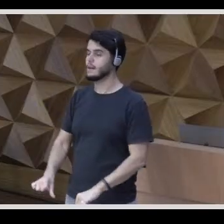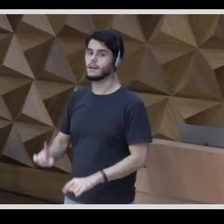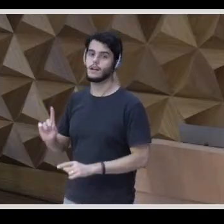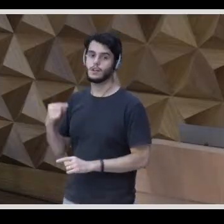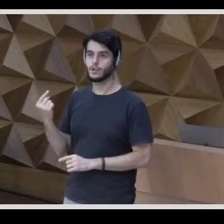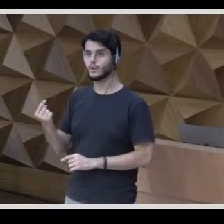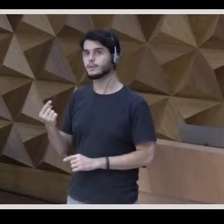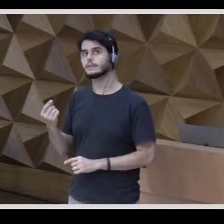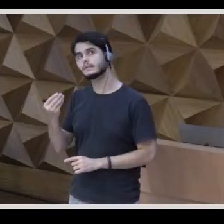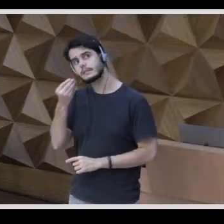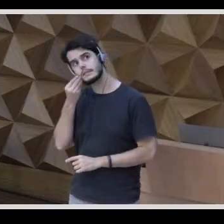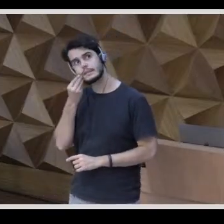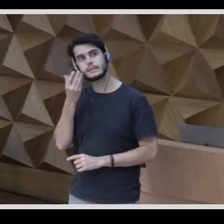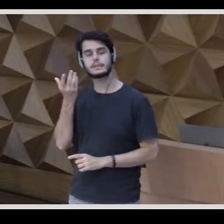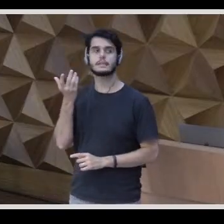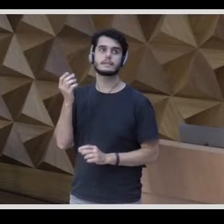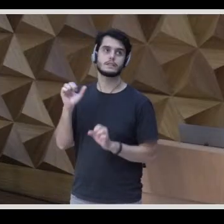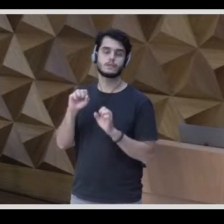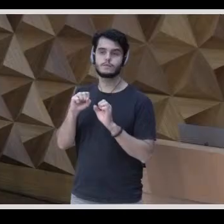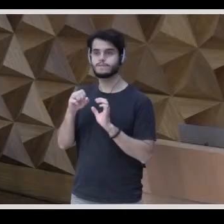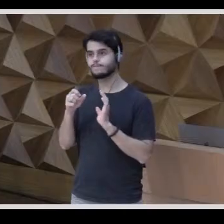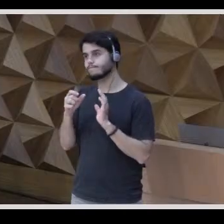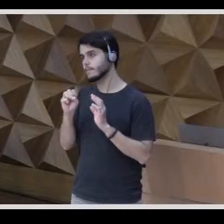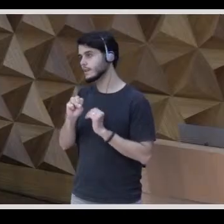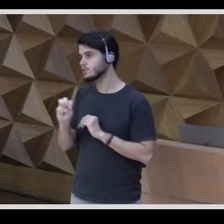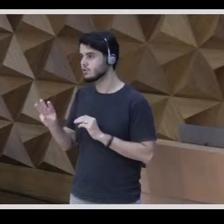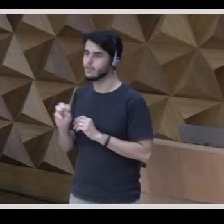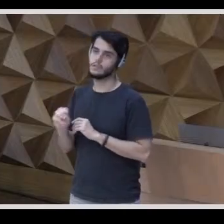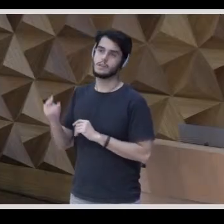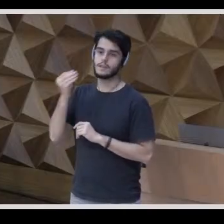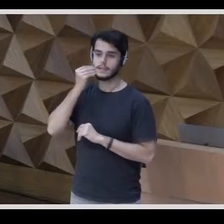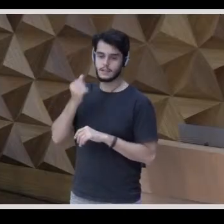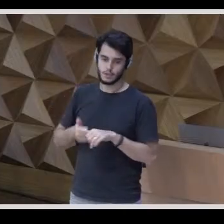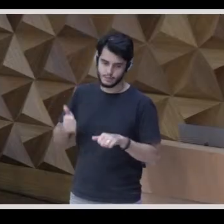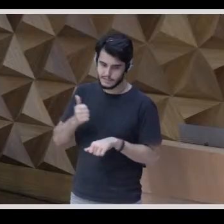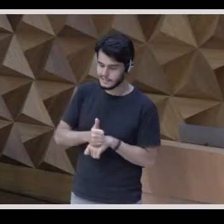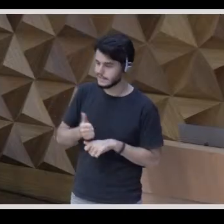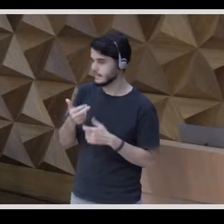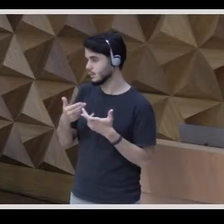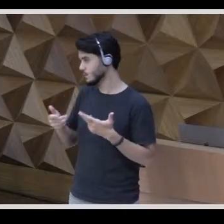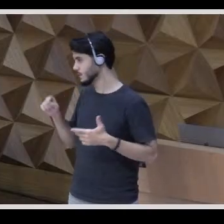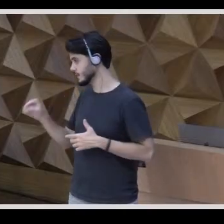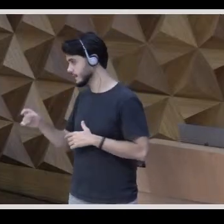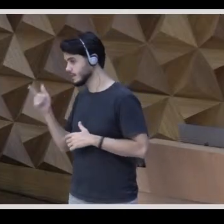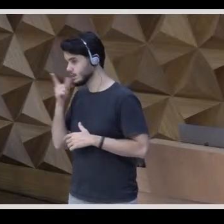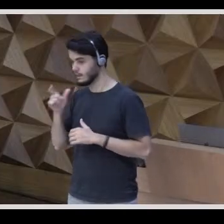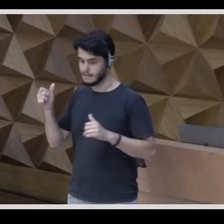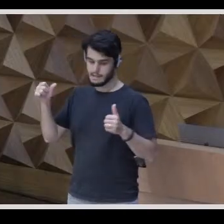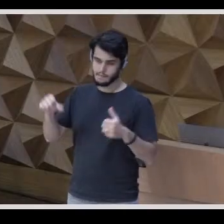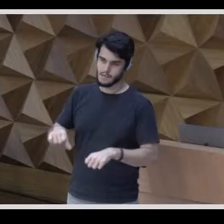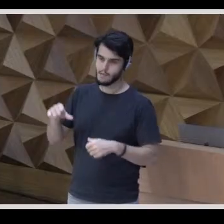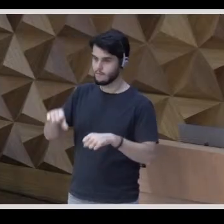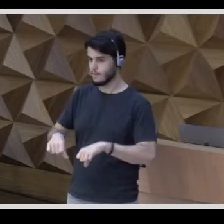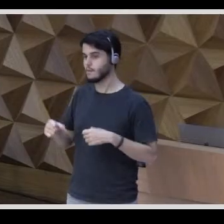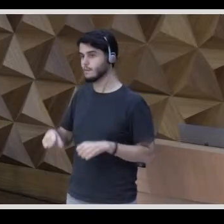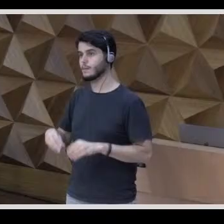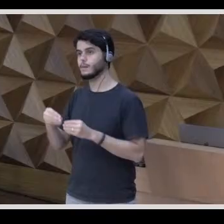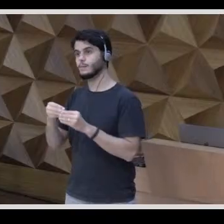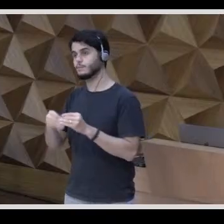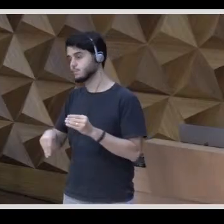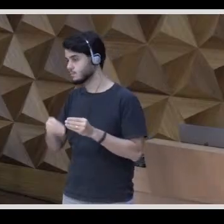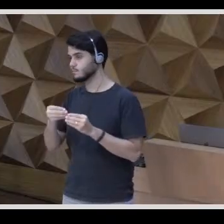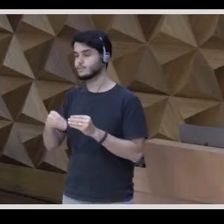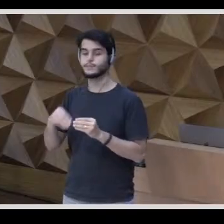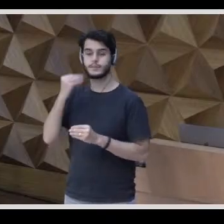it, we get something worse. And it's because those decisions, of course, are not made around things like the human factors